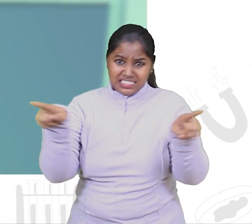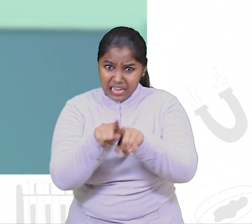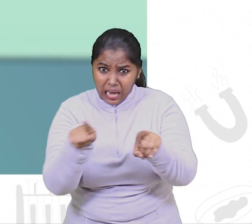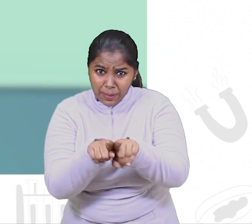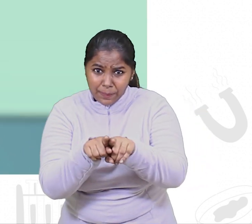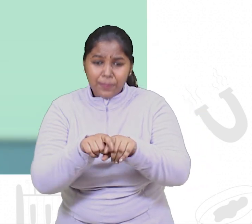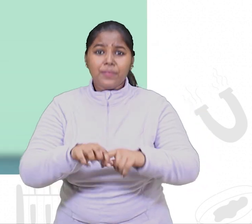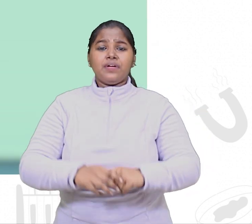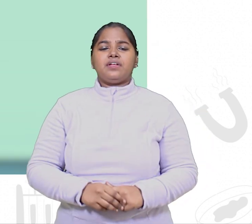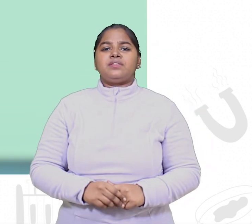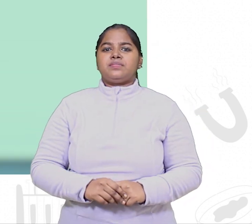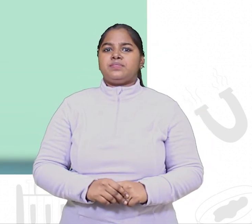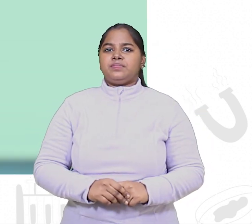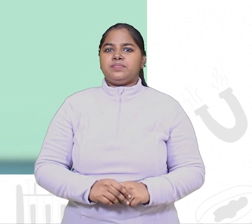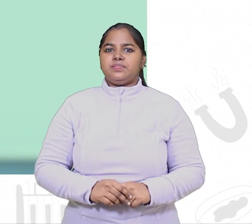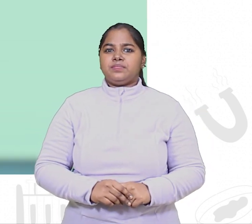clock.